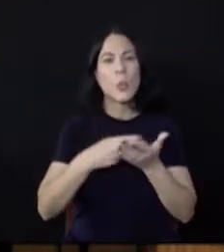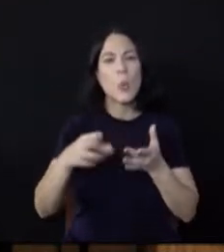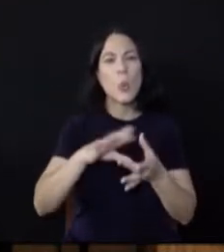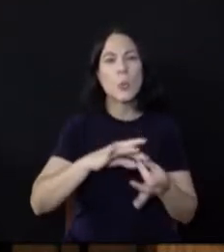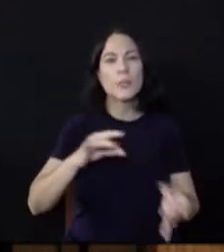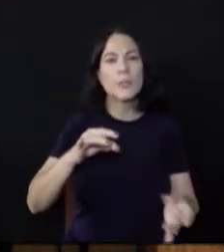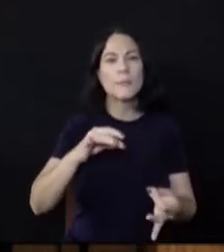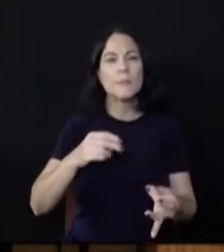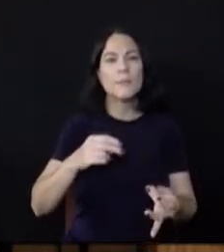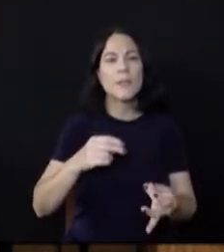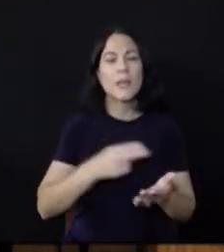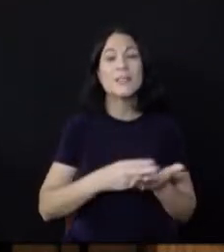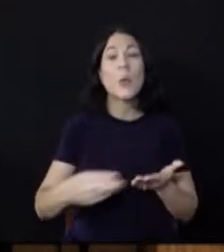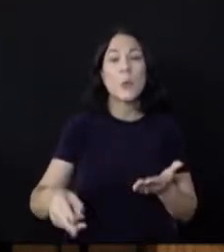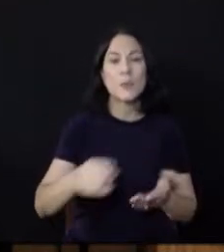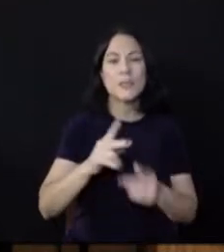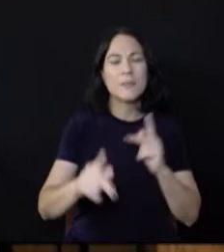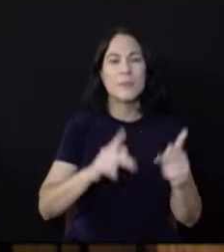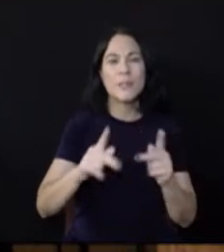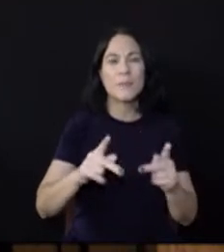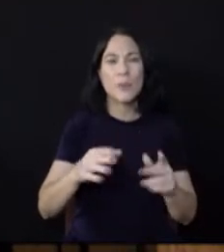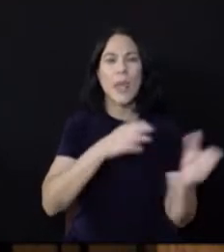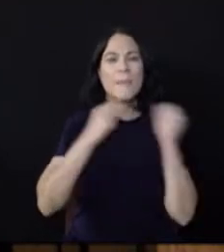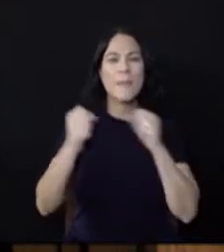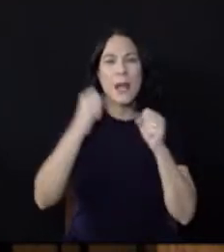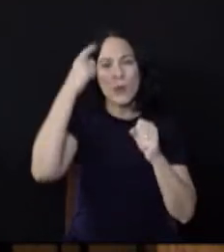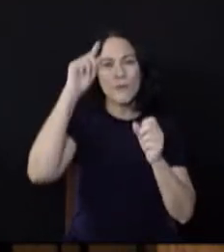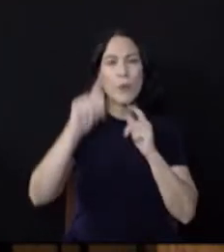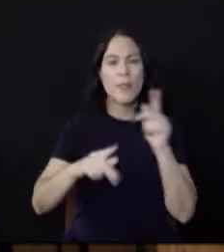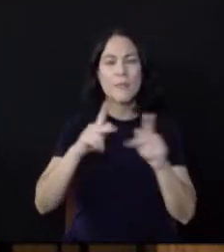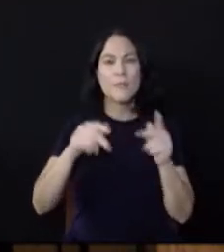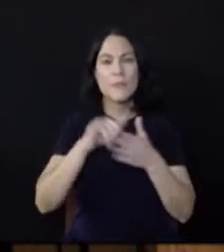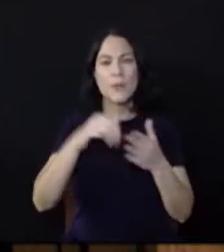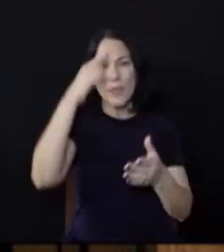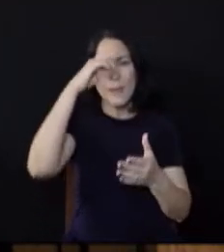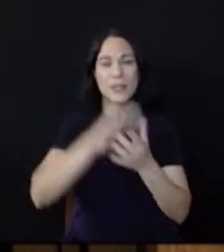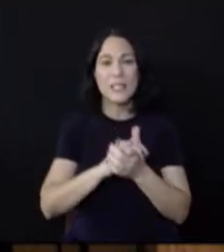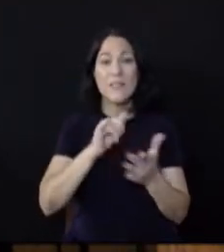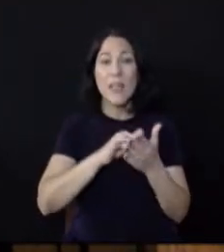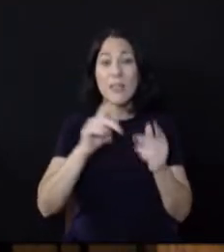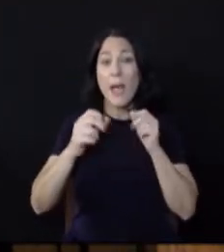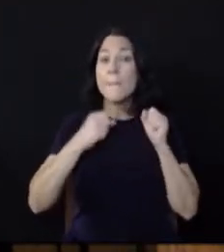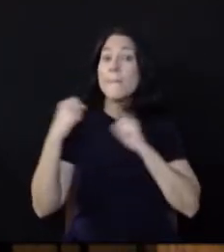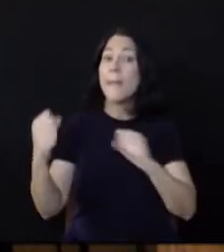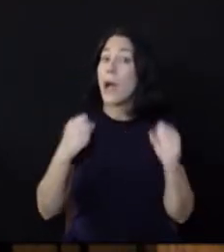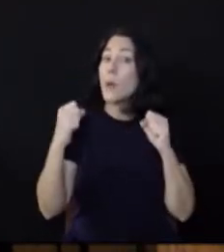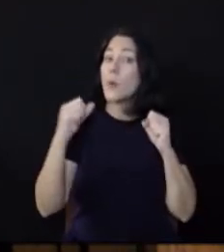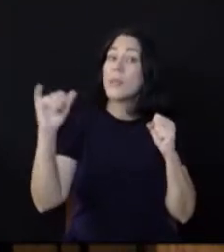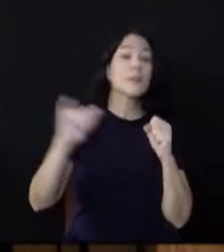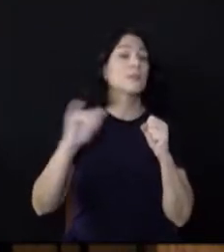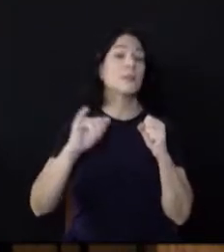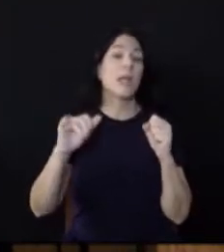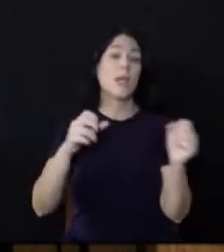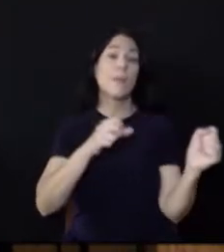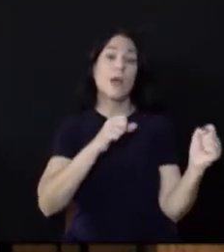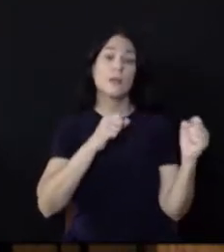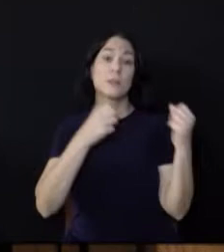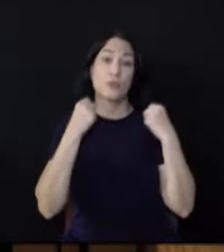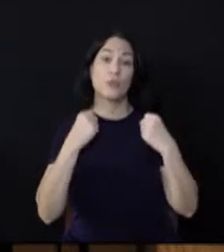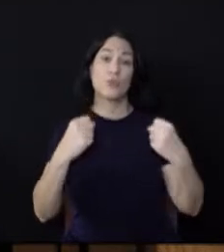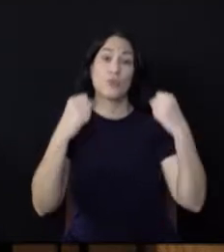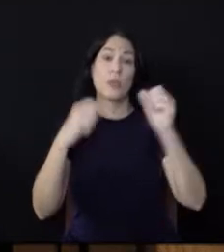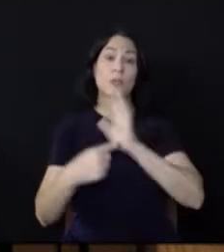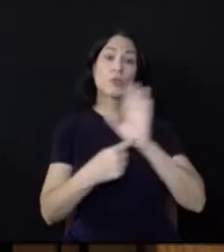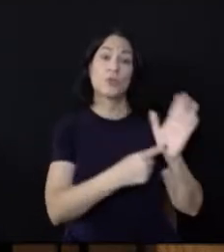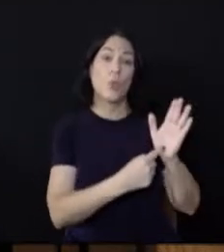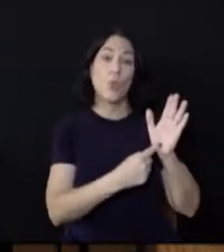great power for those of us who believe. That power is the same as the mighty strength he exerted when he